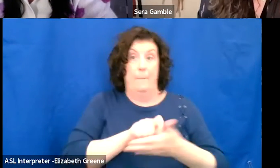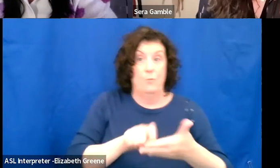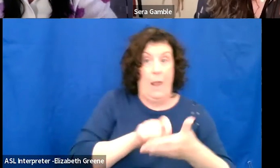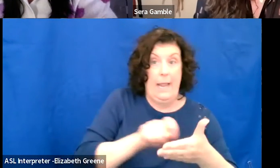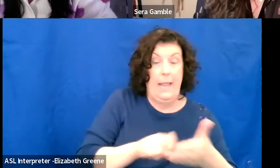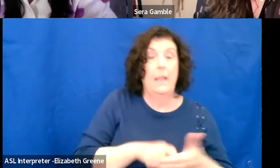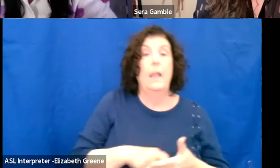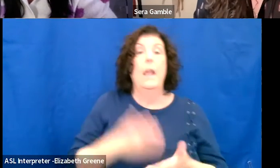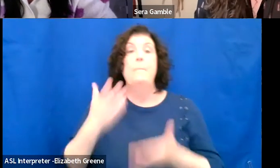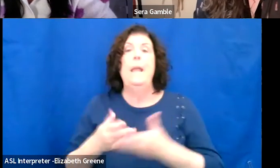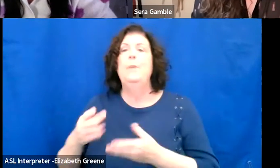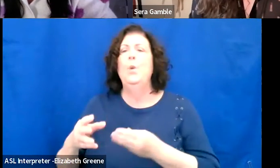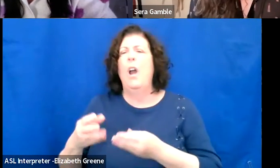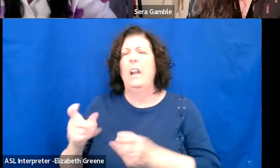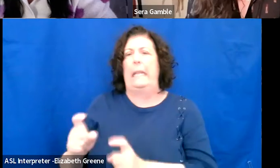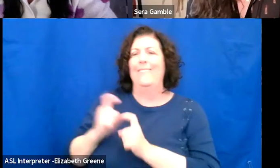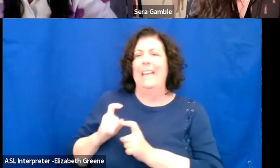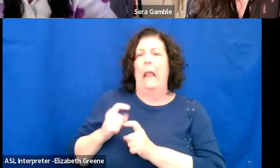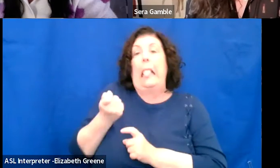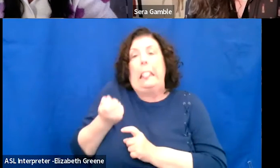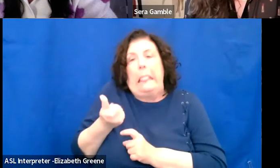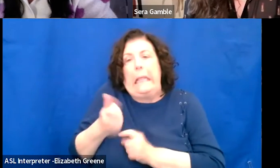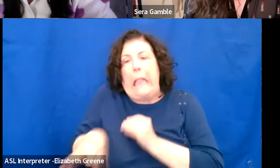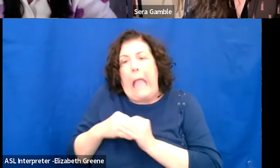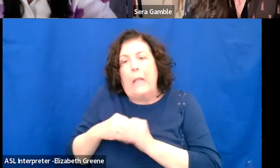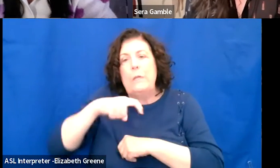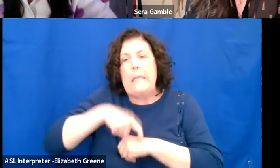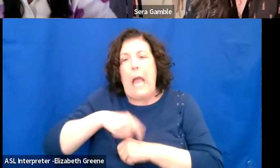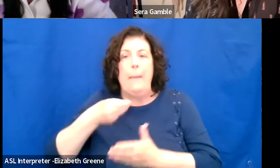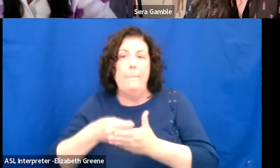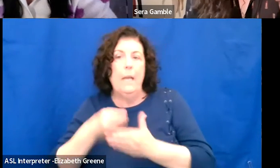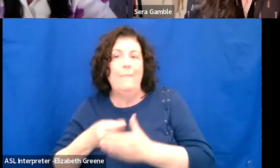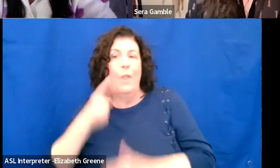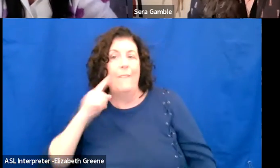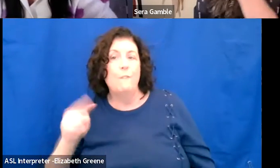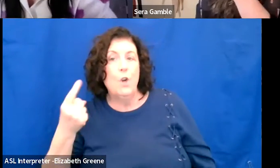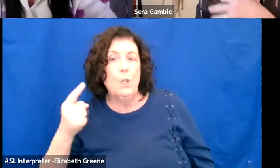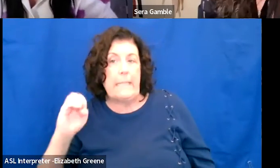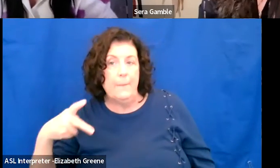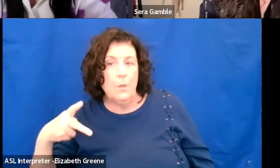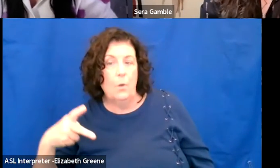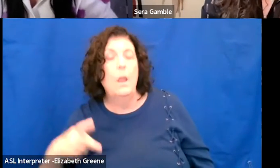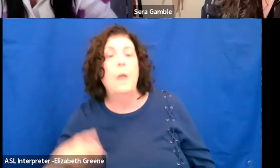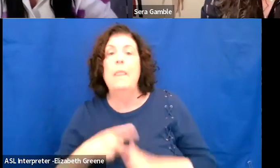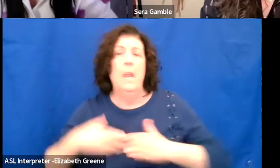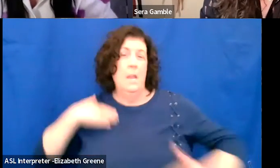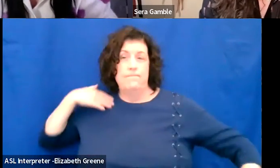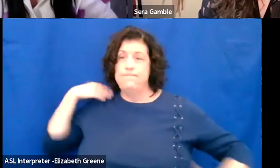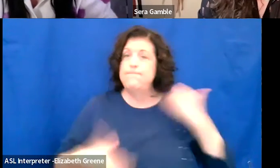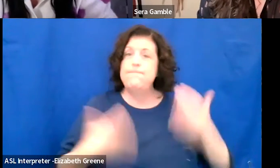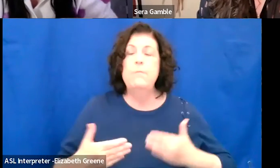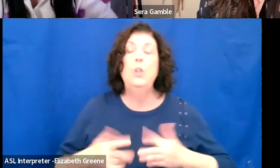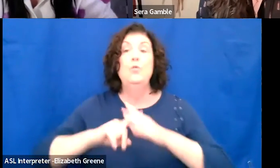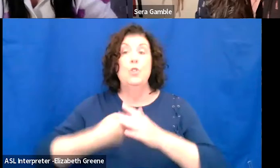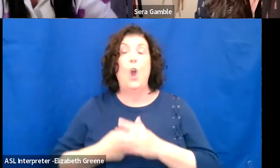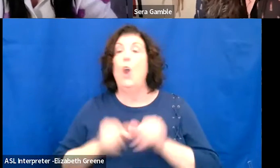you're maybe given a little bit of extra time and money to make the first episode. Mm-hmm. And, but it's all you're just going to start and then you're not going to